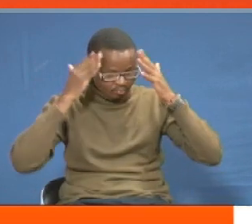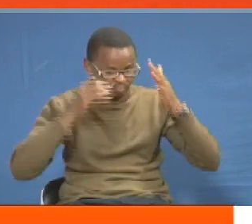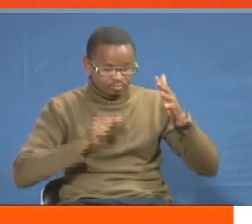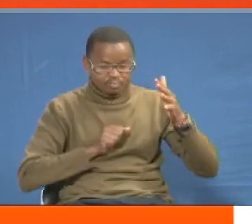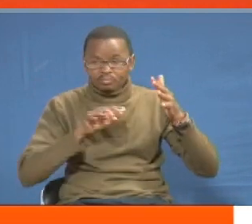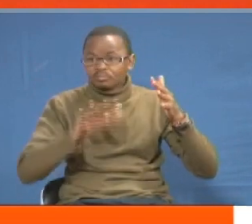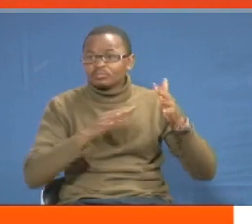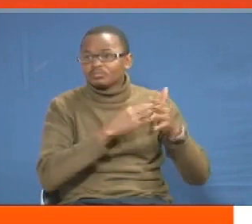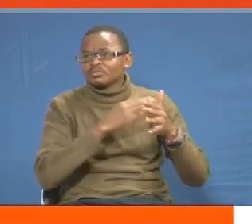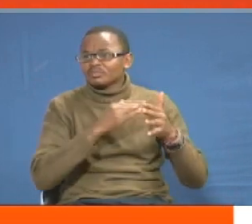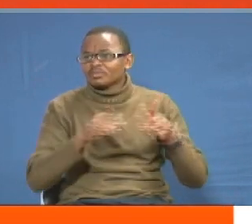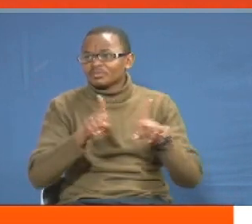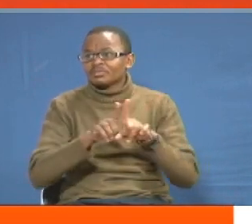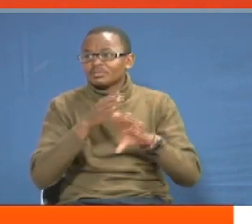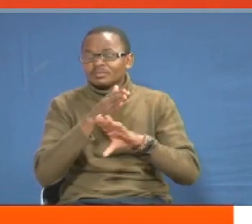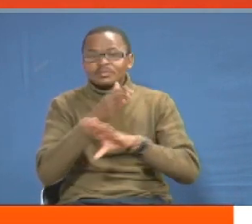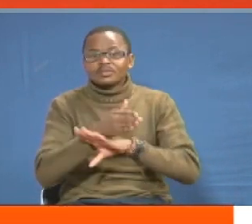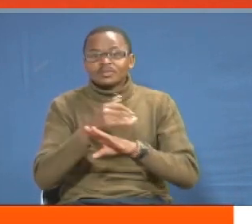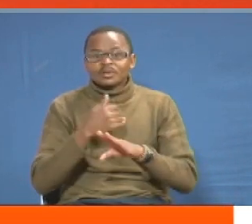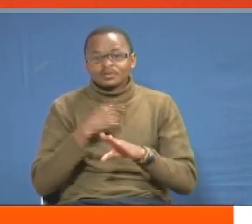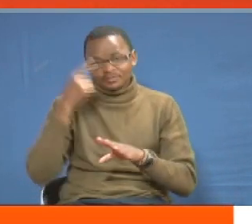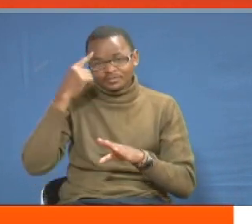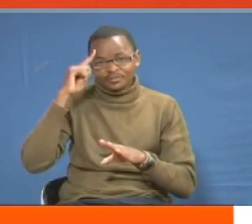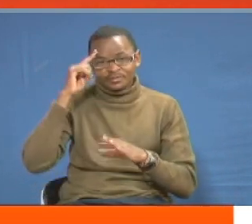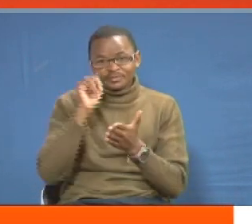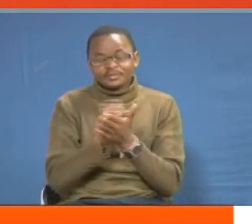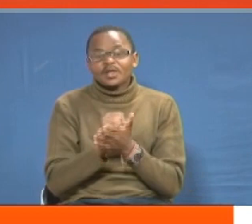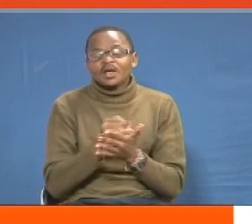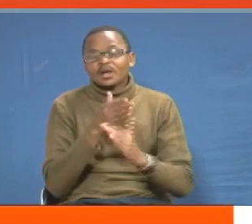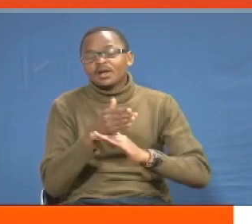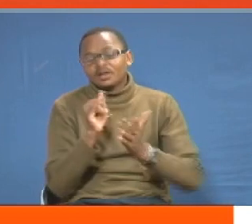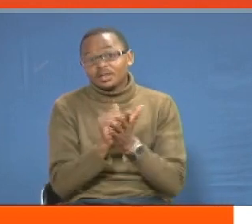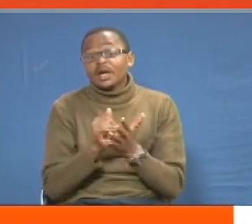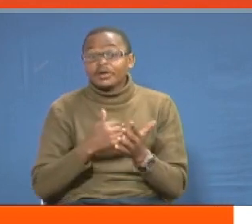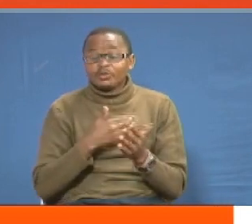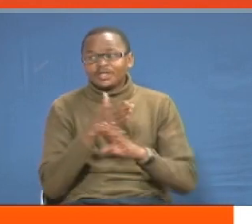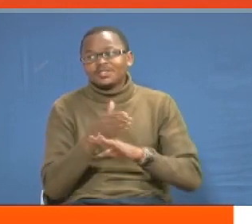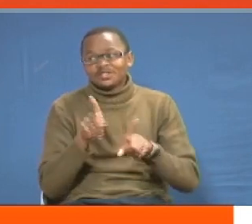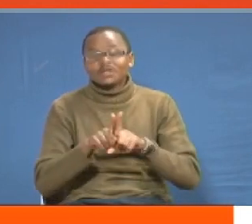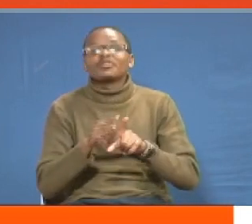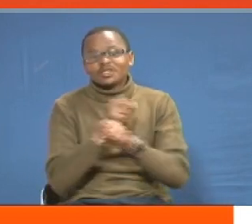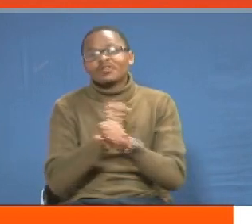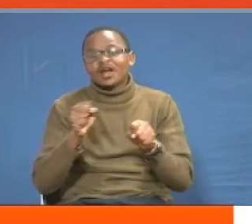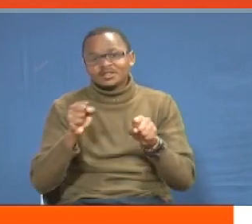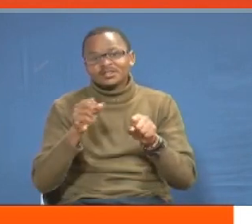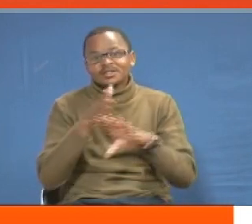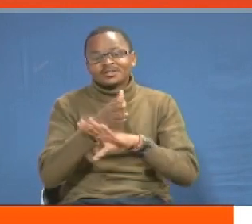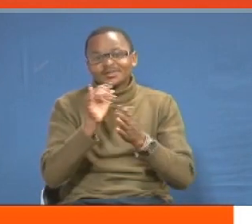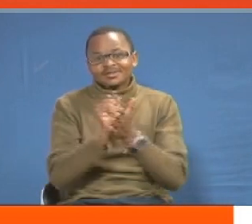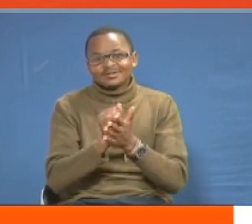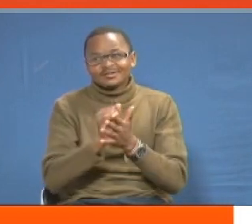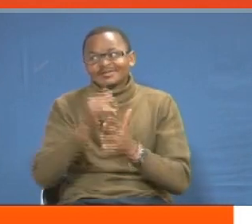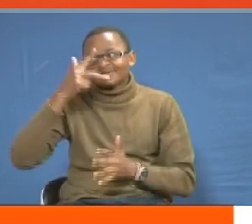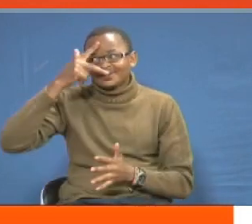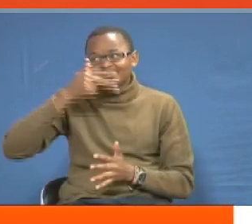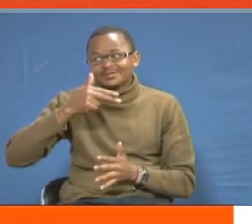on the girls and the women. And hence, it is easier to determine that a girl should stop going to school, go